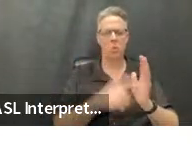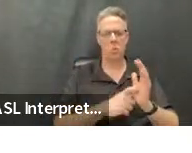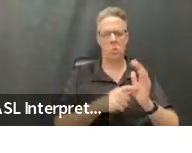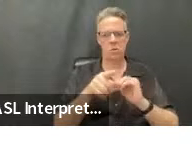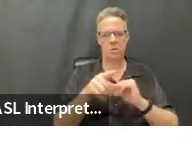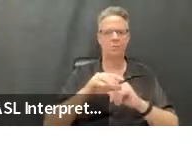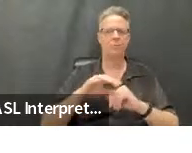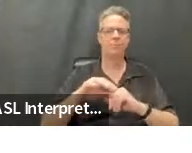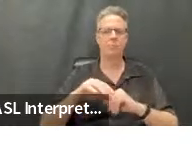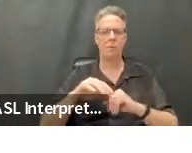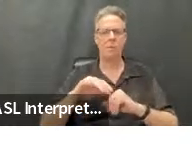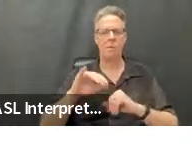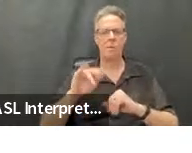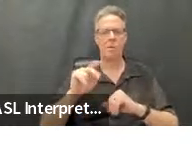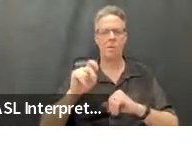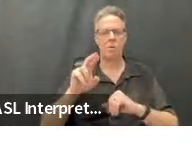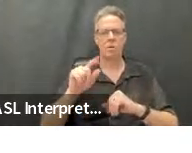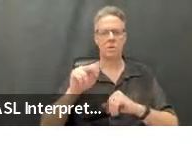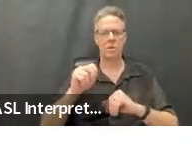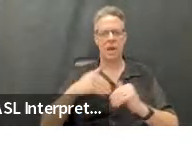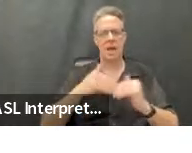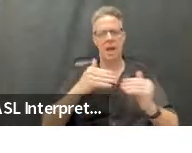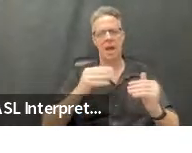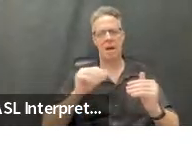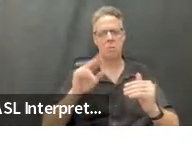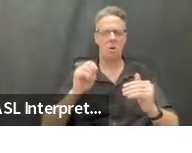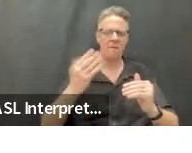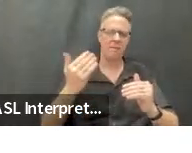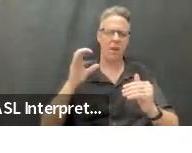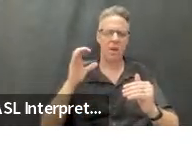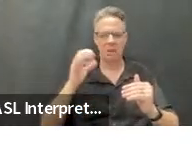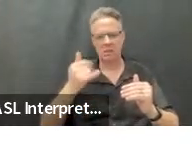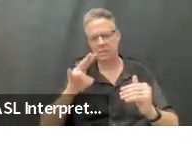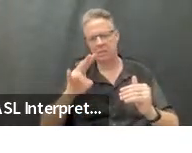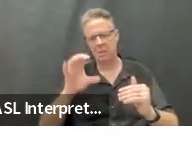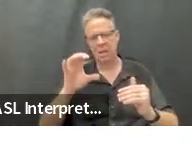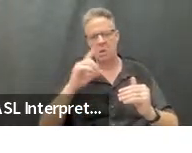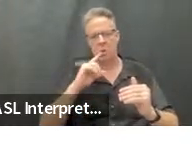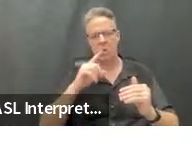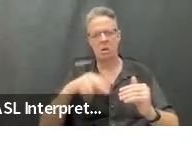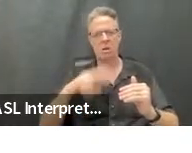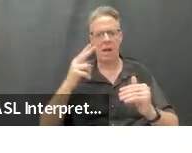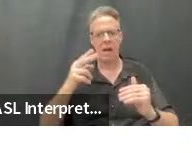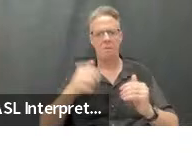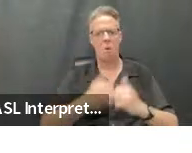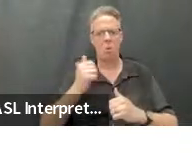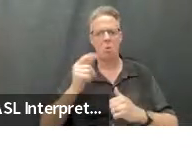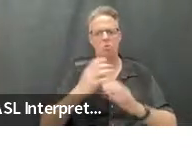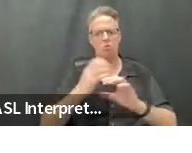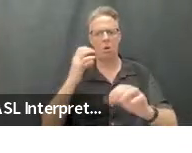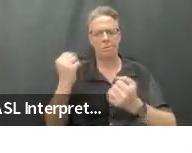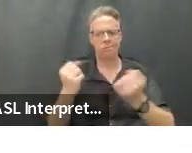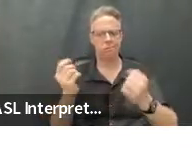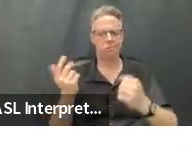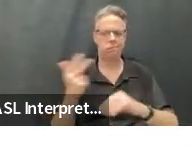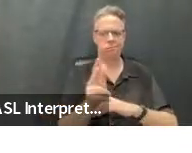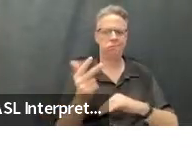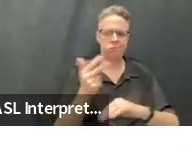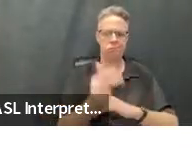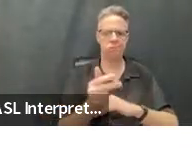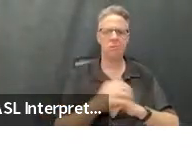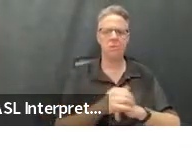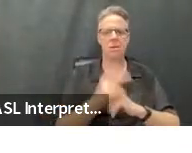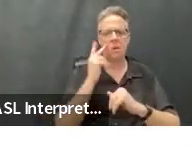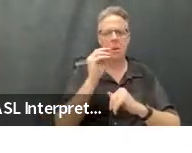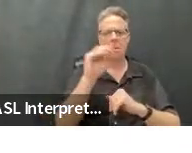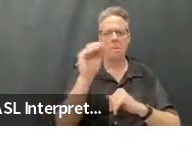interstate flows. Marine Drive about 1,500, 1,700 is very high truck volumes. We also have the truck percentages next to all